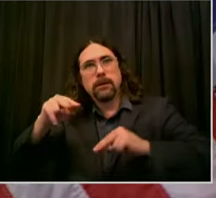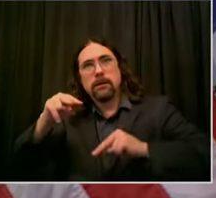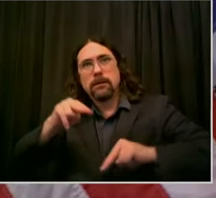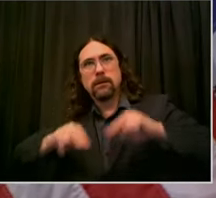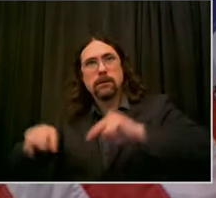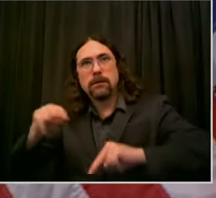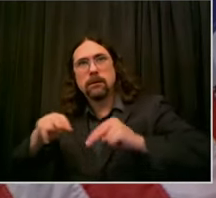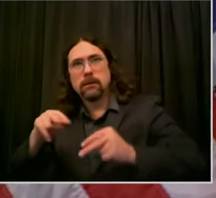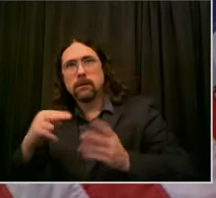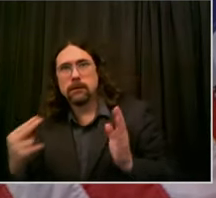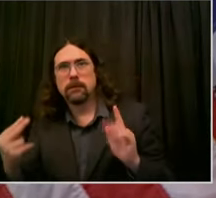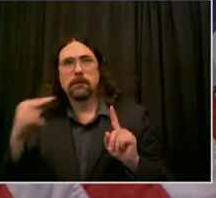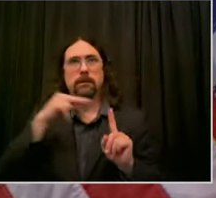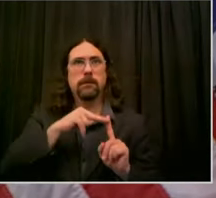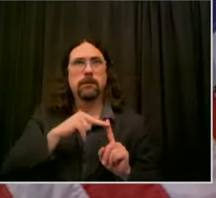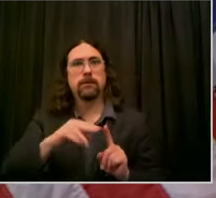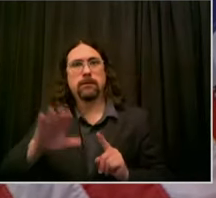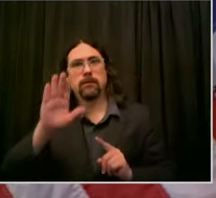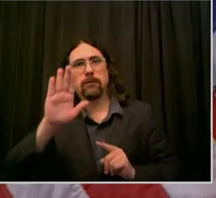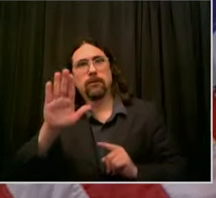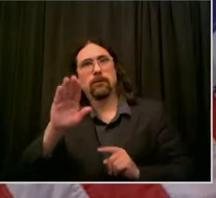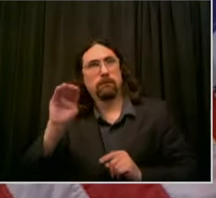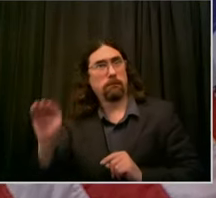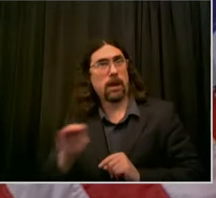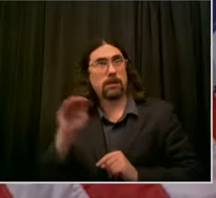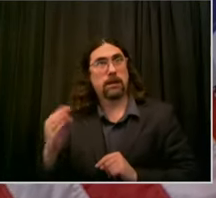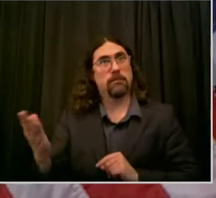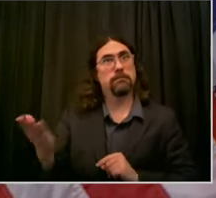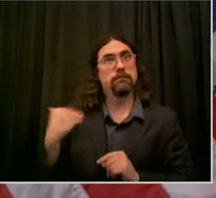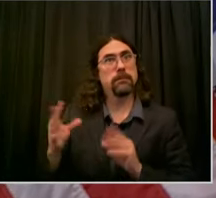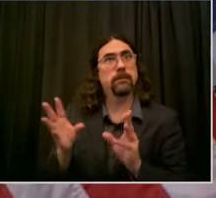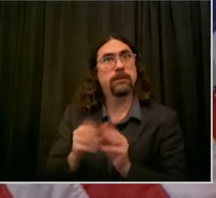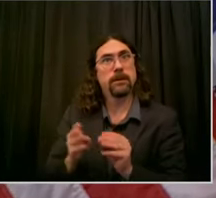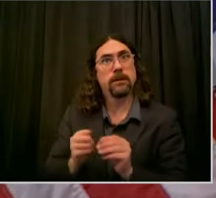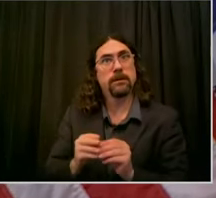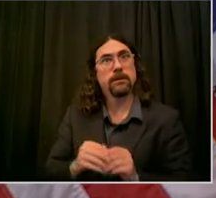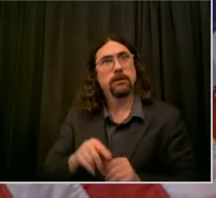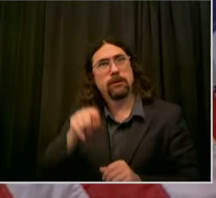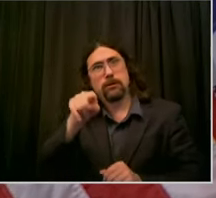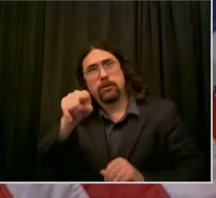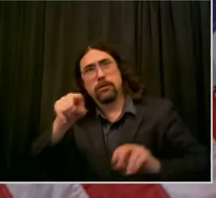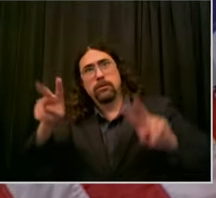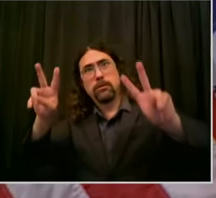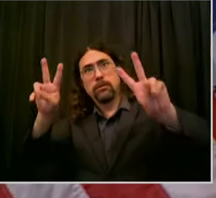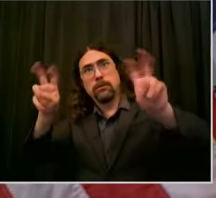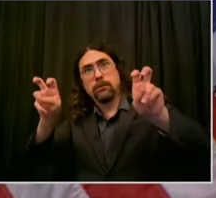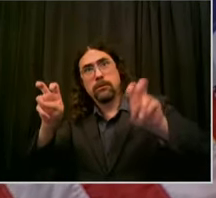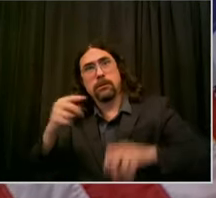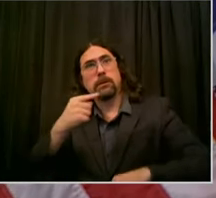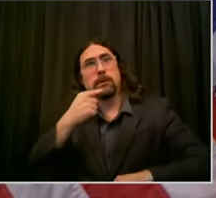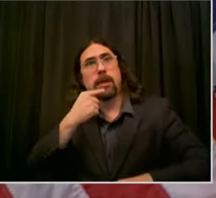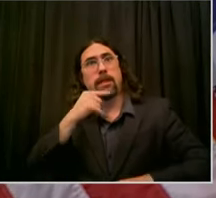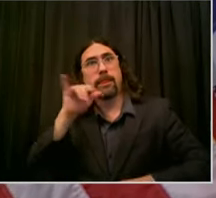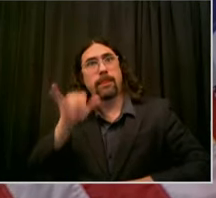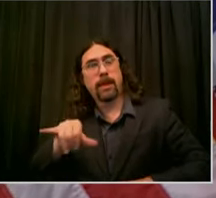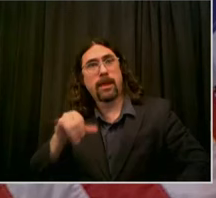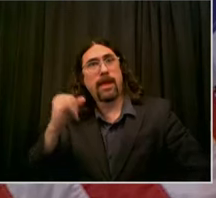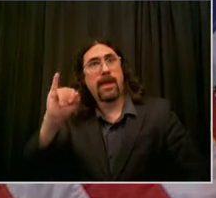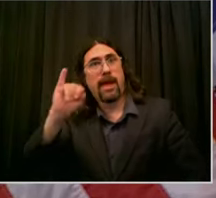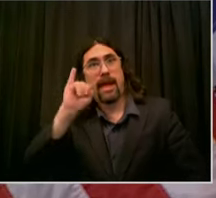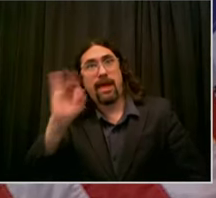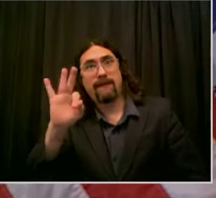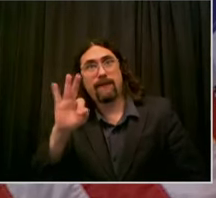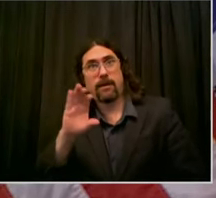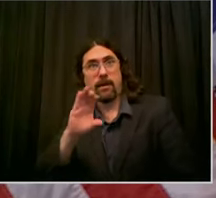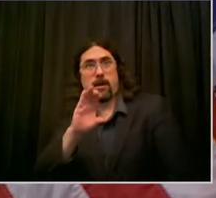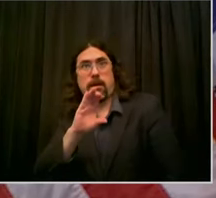gun at a protester. You said the video was, quote, unacceptable. Later video came out that showed seconds before